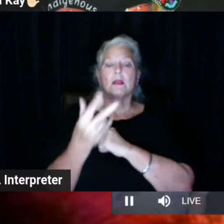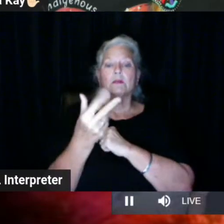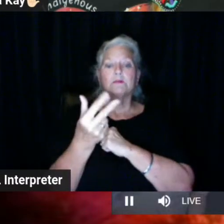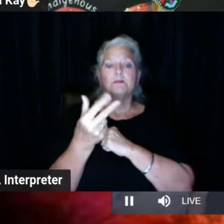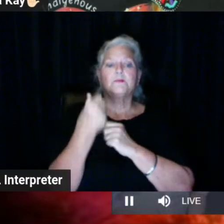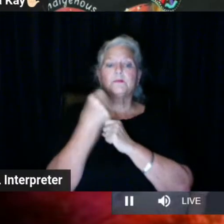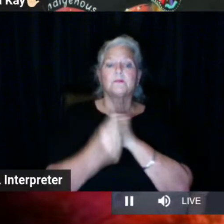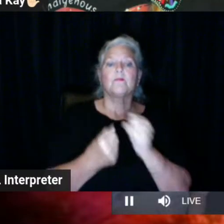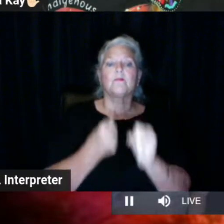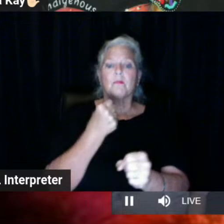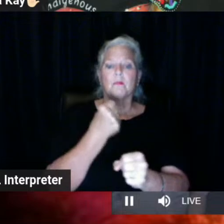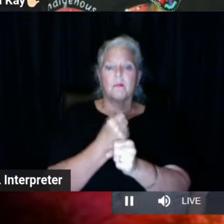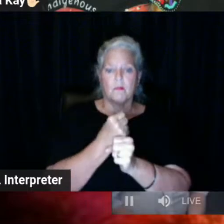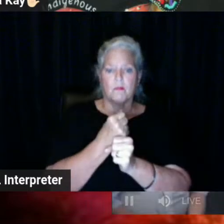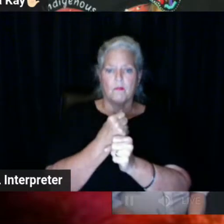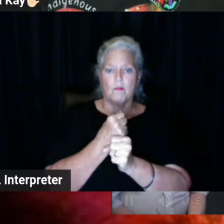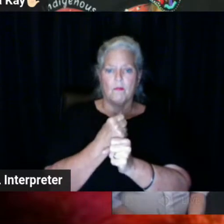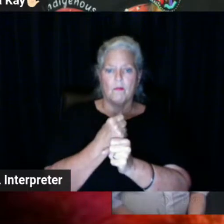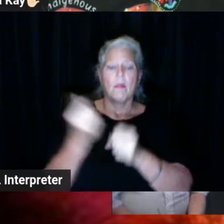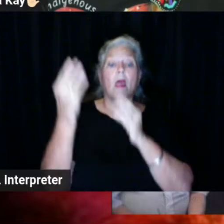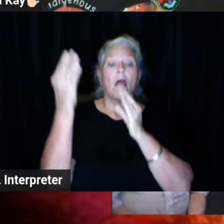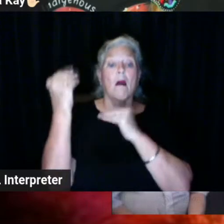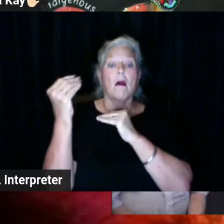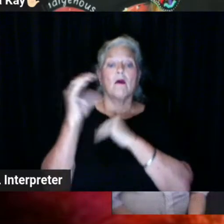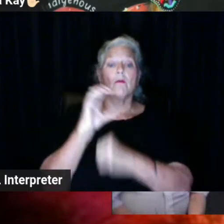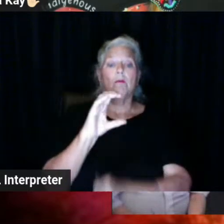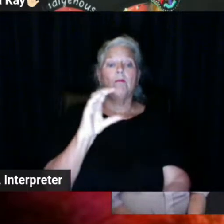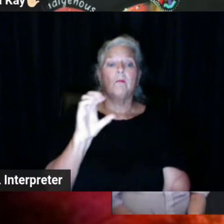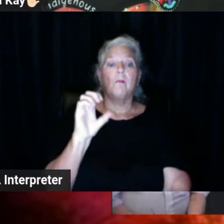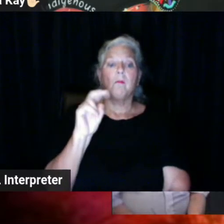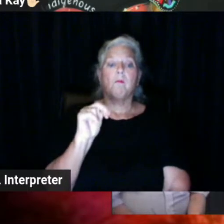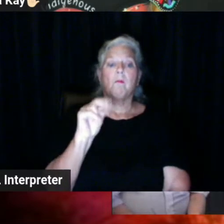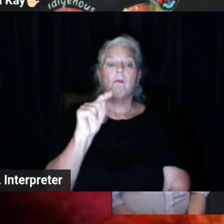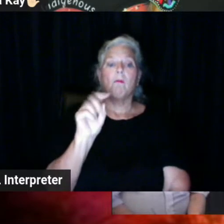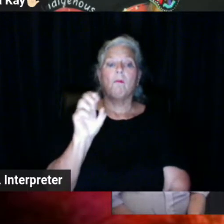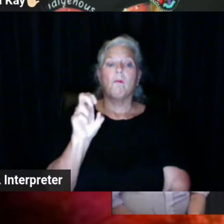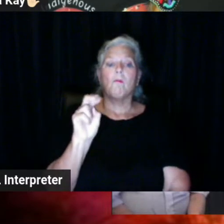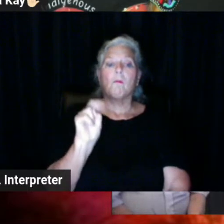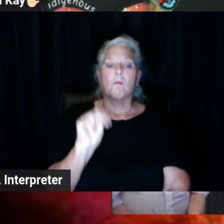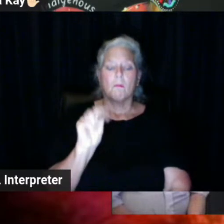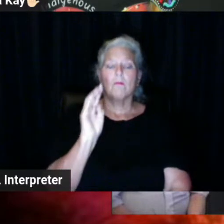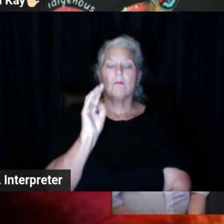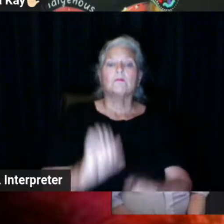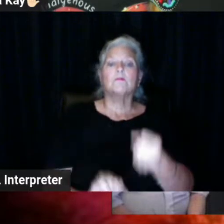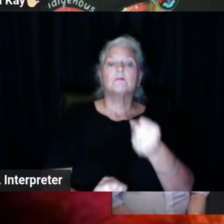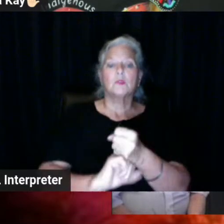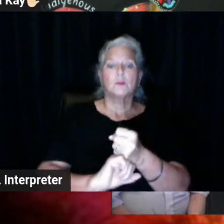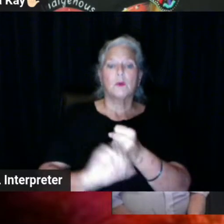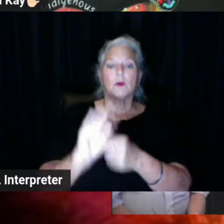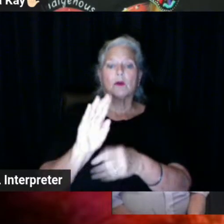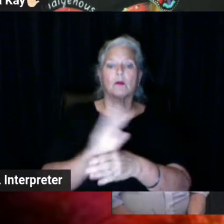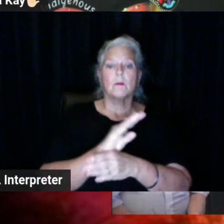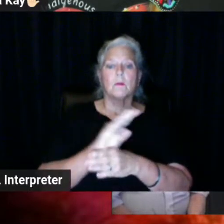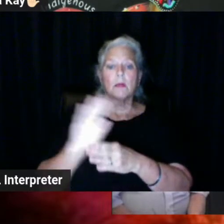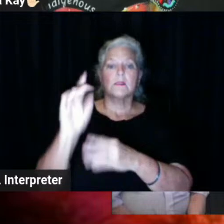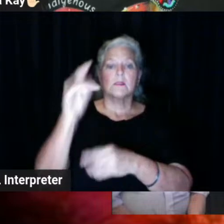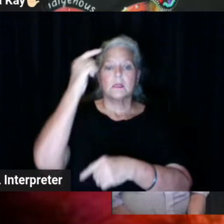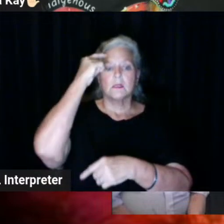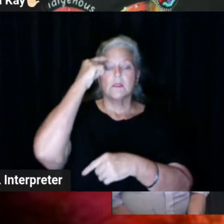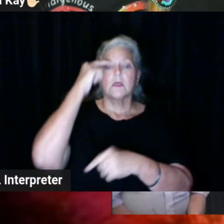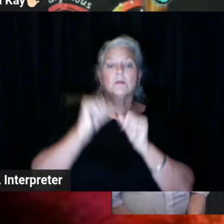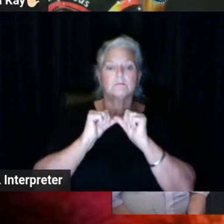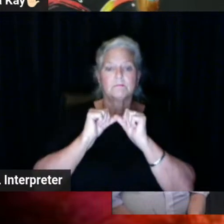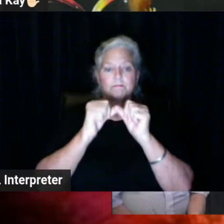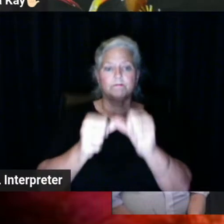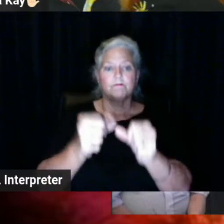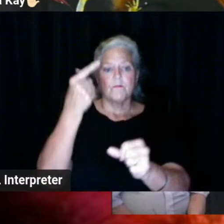out and hope that Canton residents will support a small business that has thrived for over 3 decades, contributing to taxes and community welfare. It